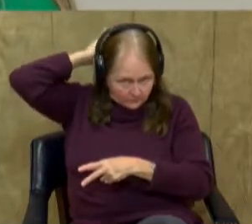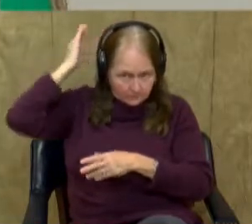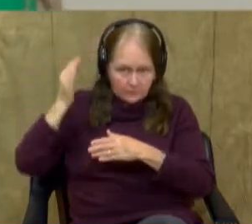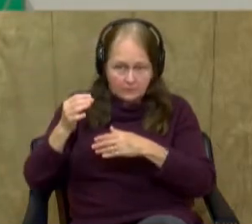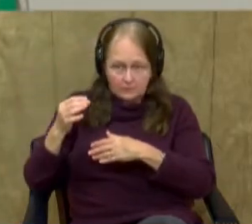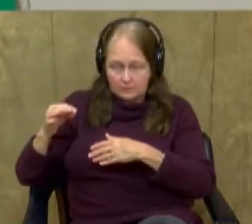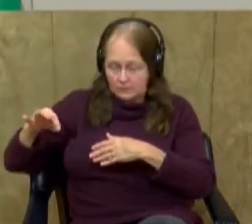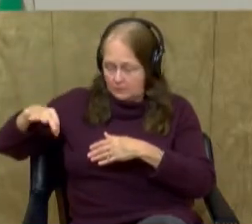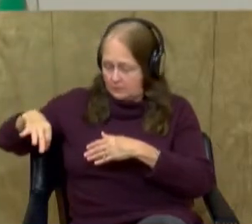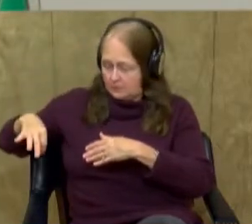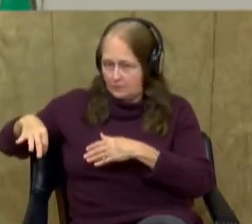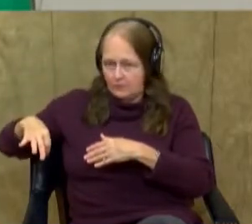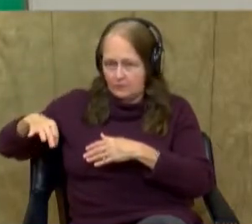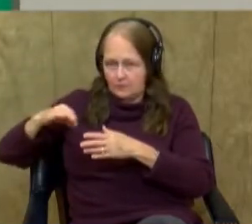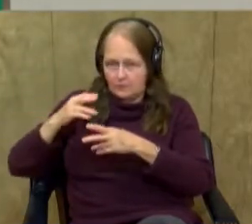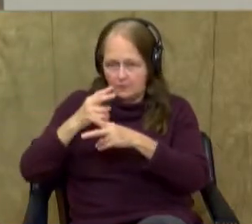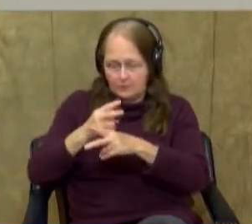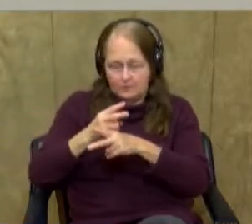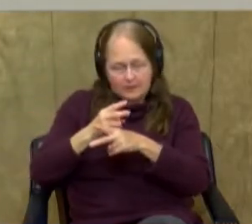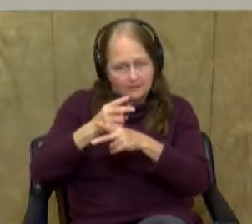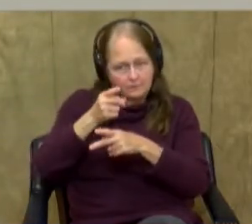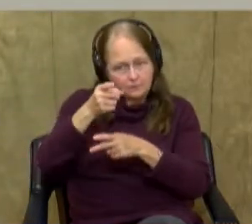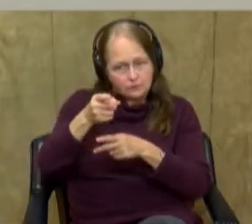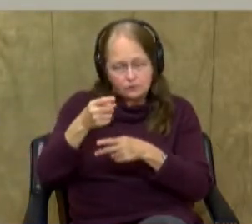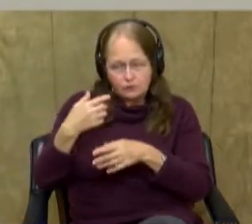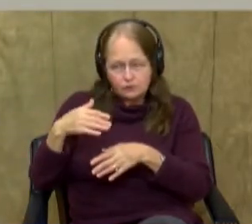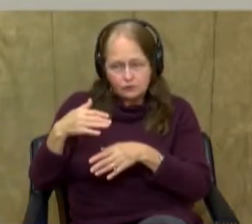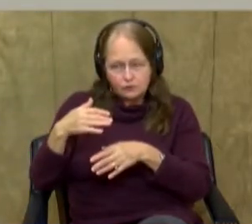shell. He'd have to be careful with one of those.